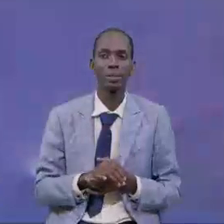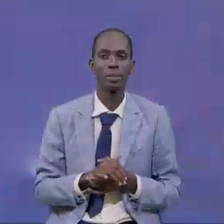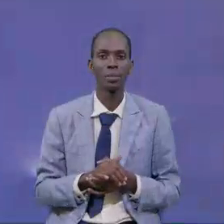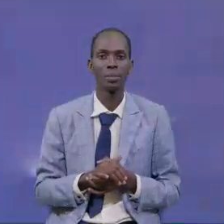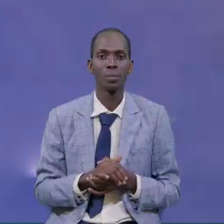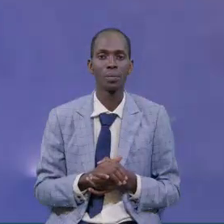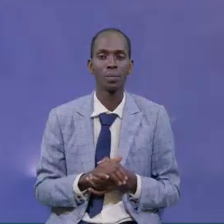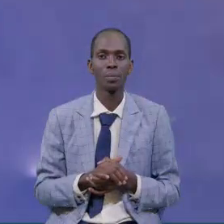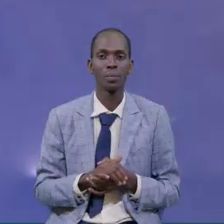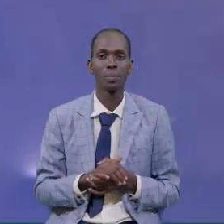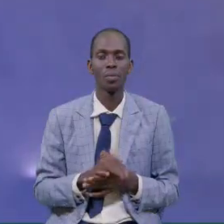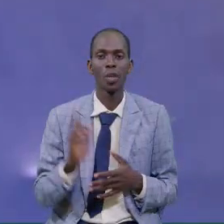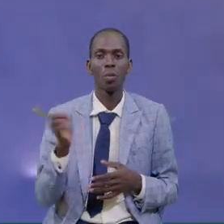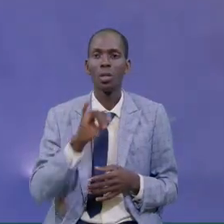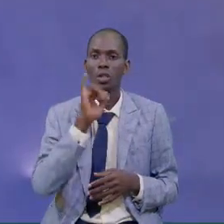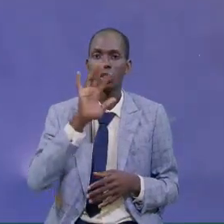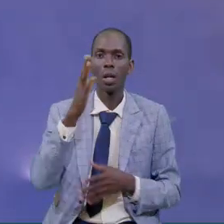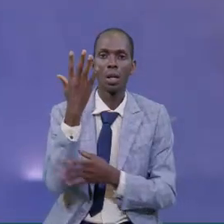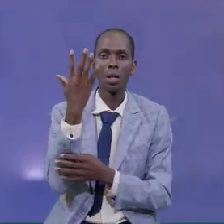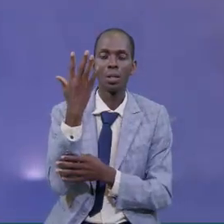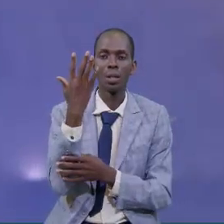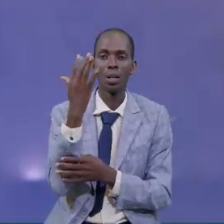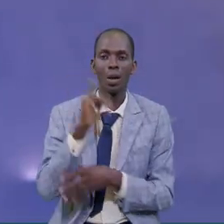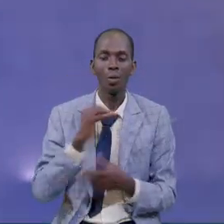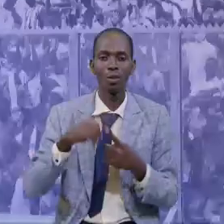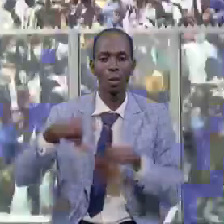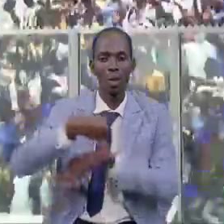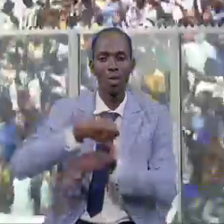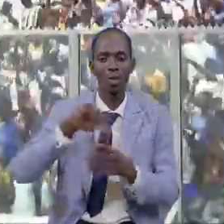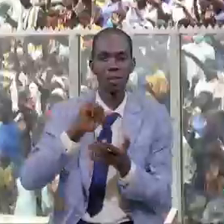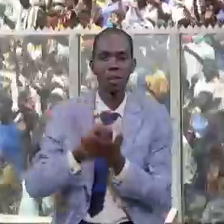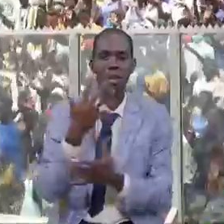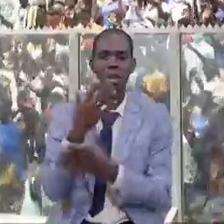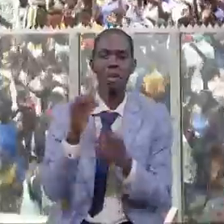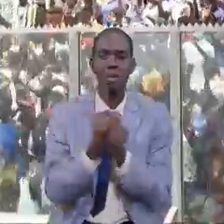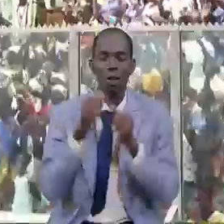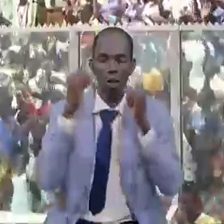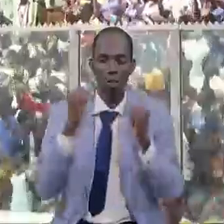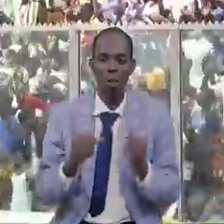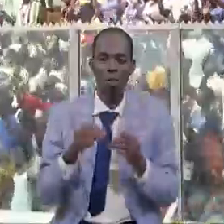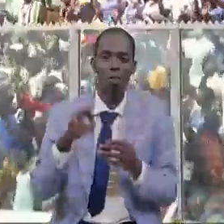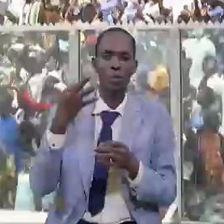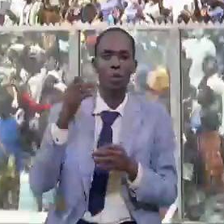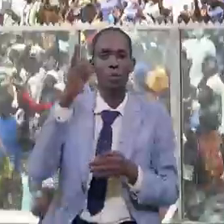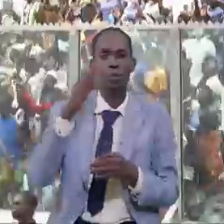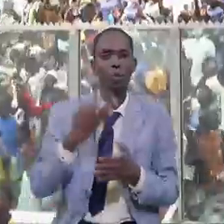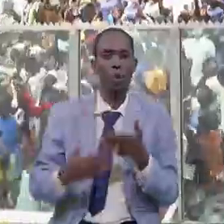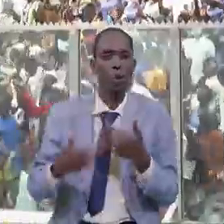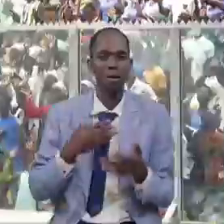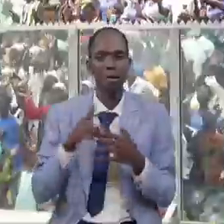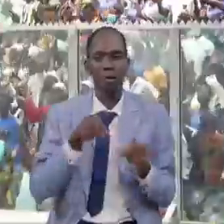What is your hand? I want to anoint that hand with the power of the Spirit of God. Whatever you do from this